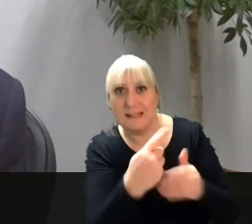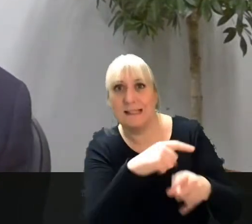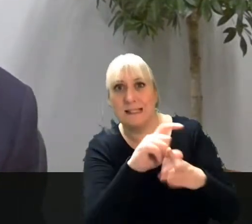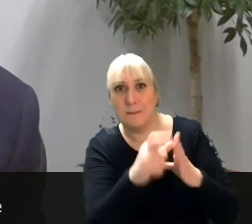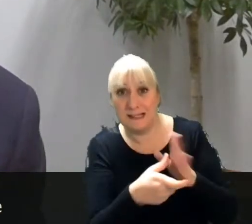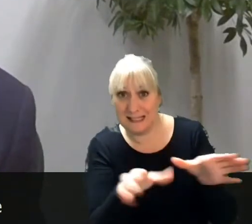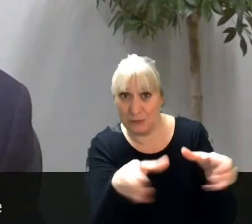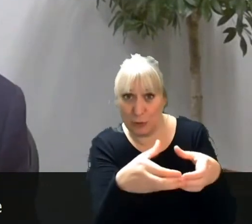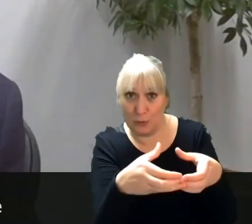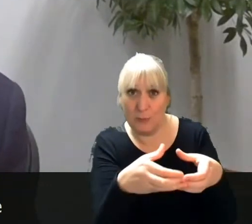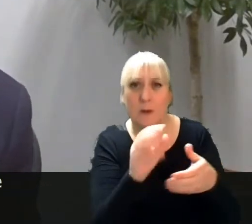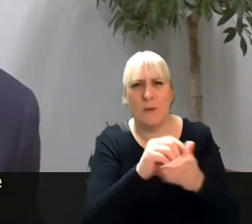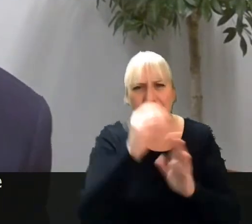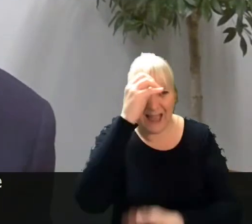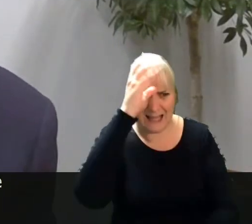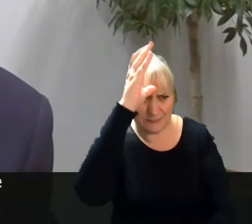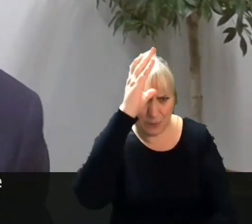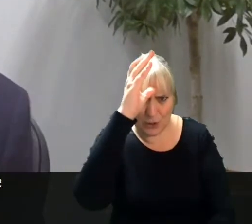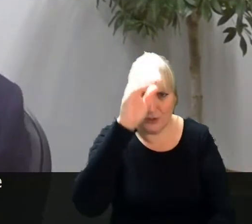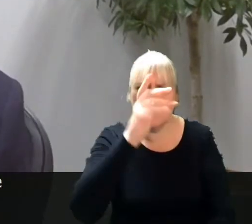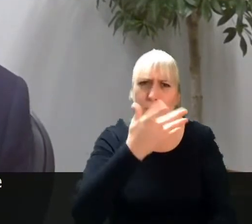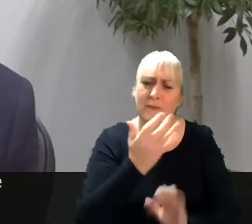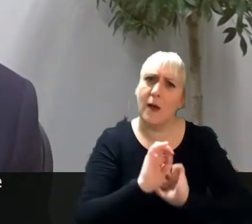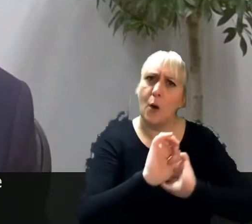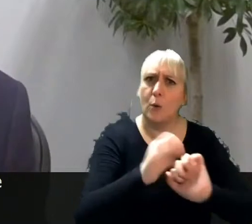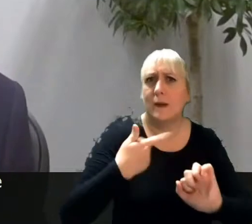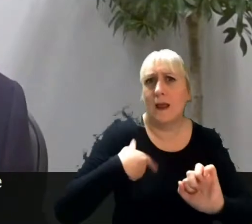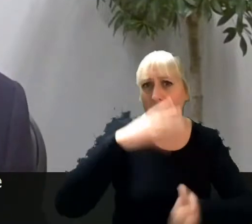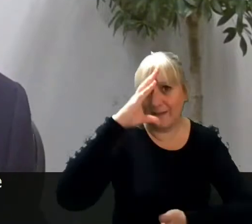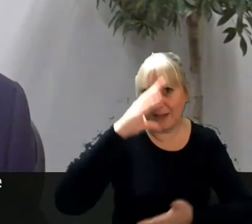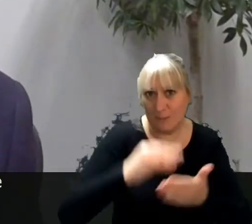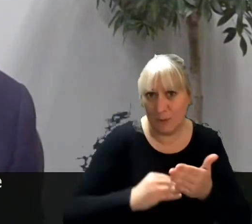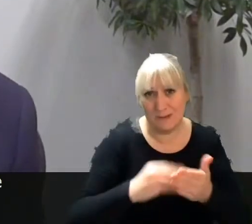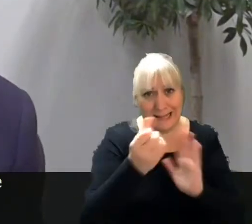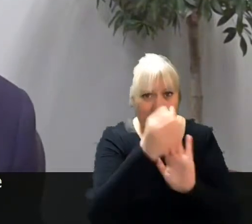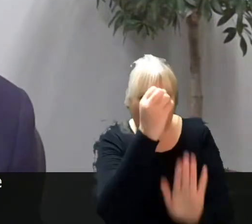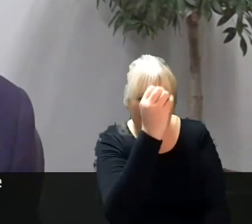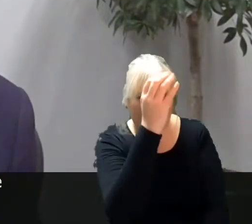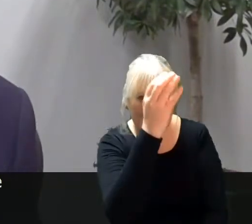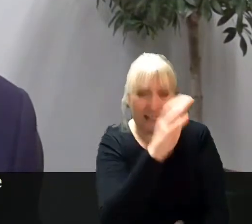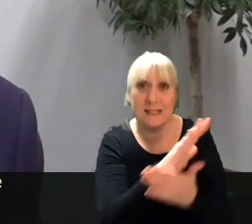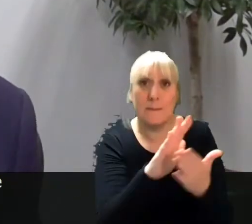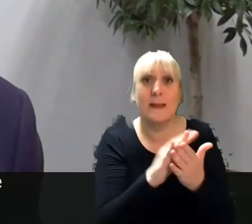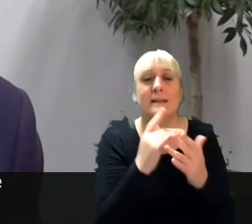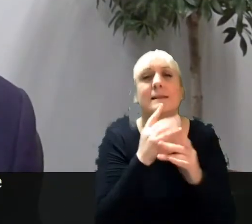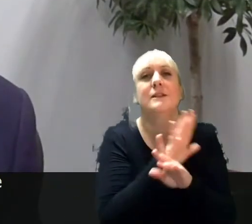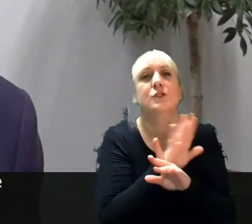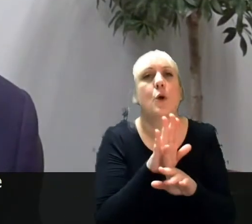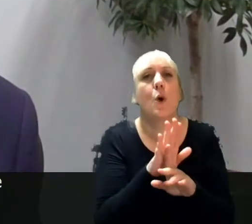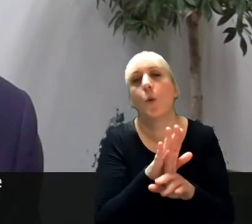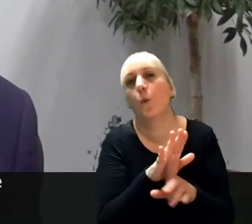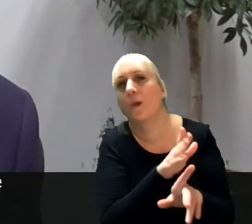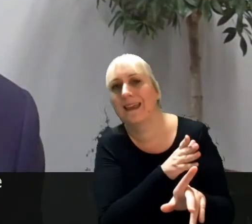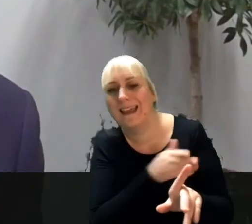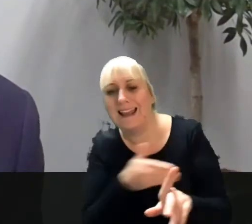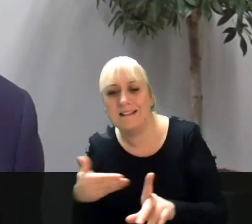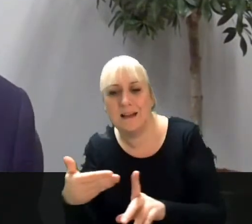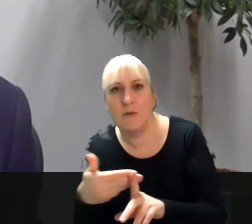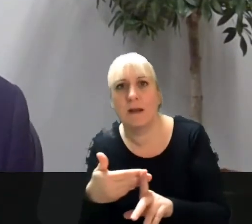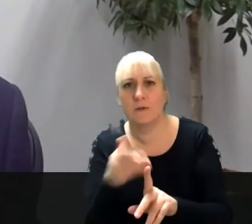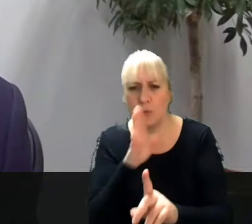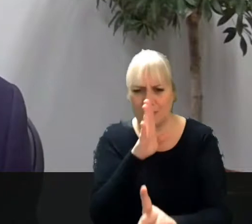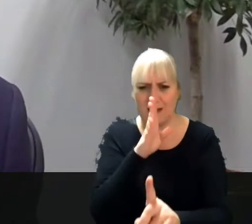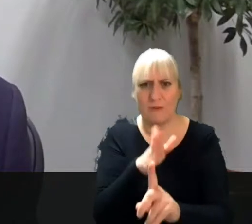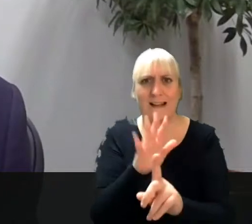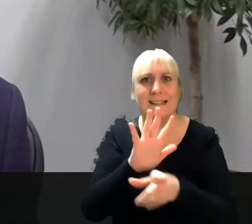life experiences plus expertise make sure that there is no indirect or direct discrimination in relation